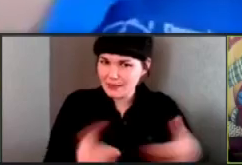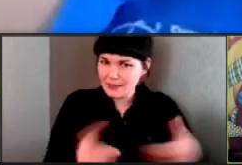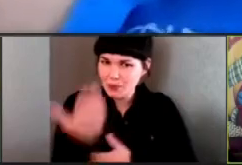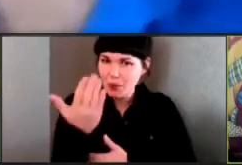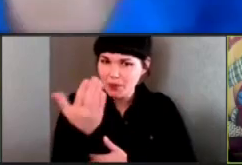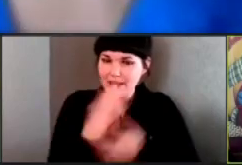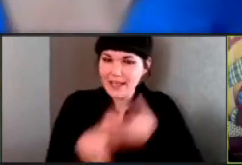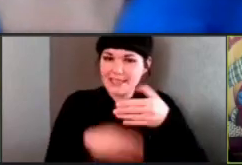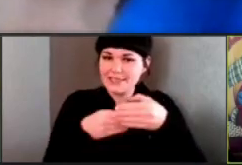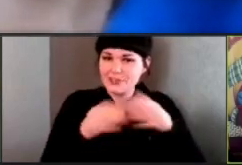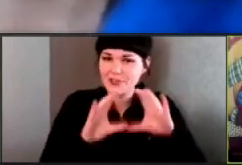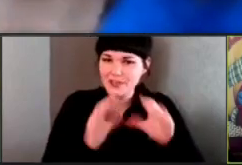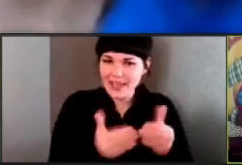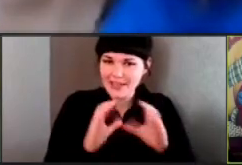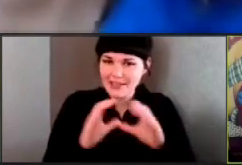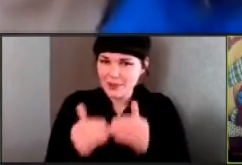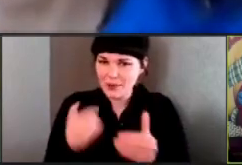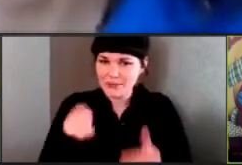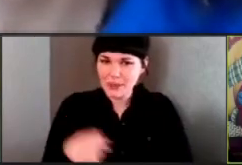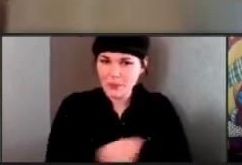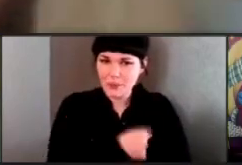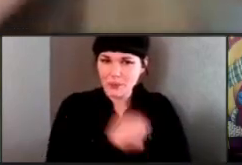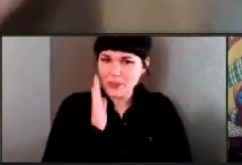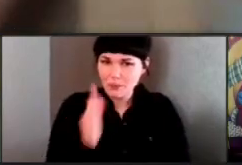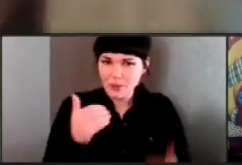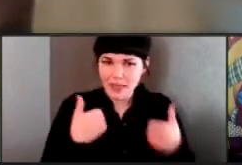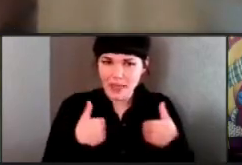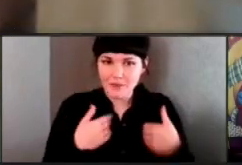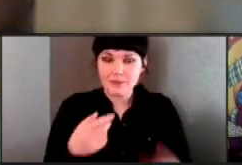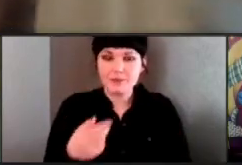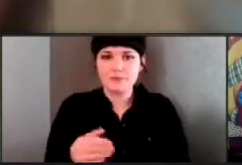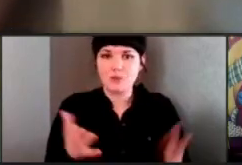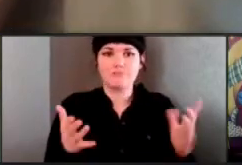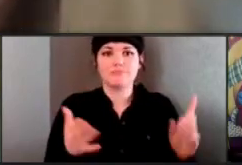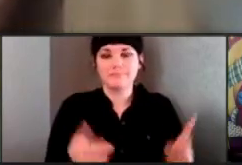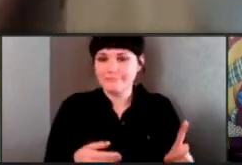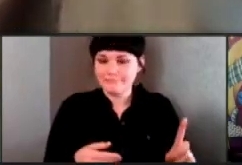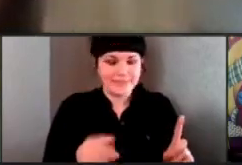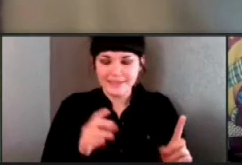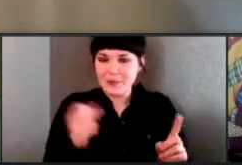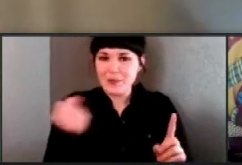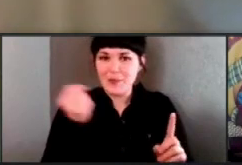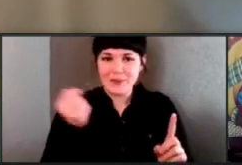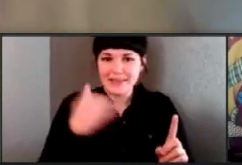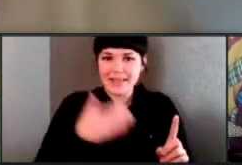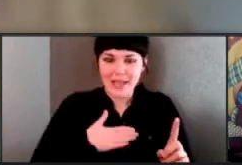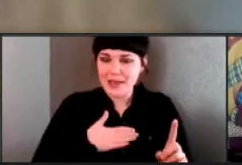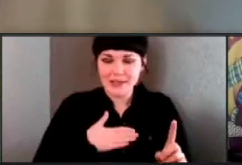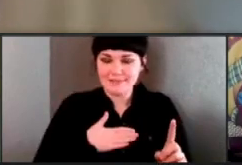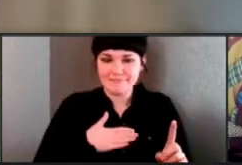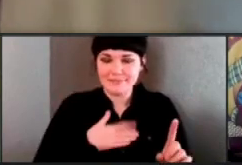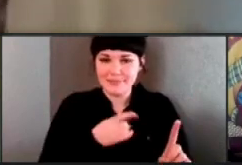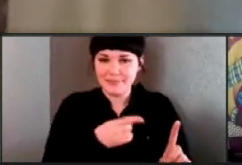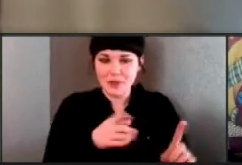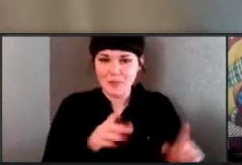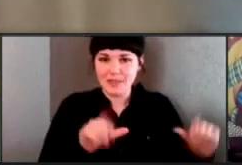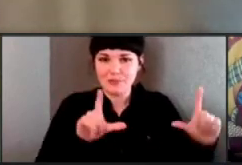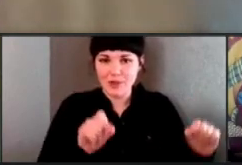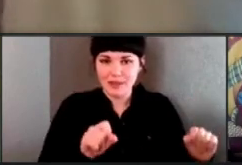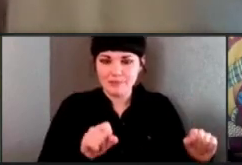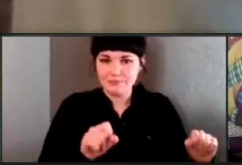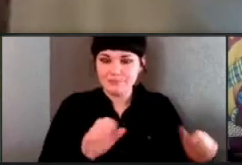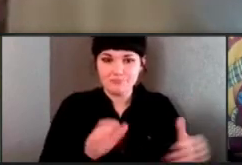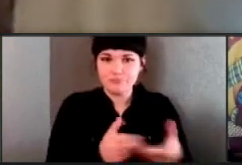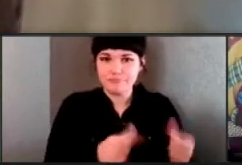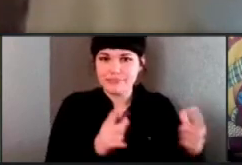great. So we vaccinated, just refreshed. Okay. We vaccinated about